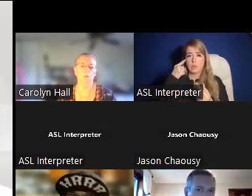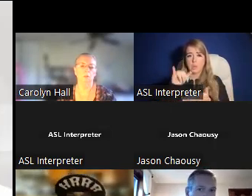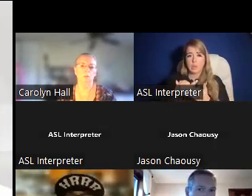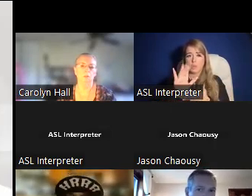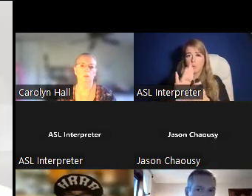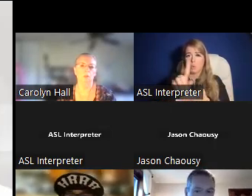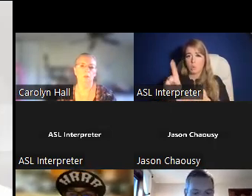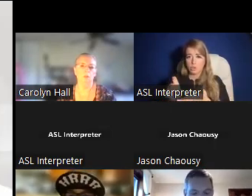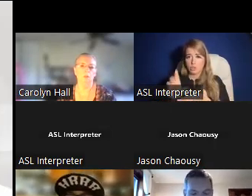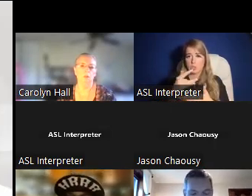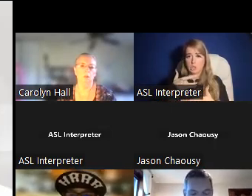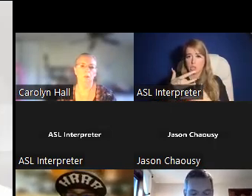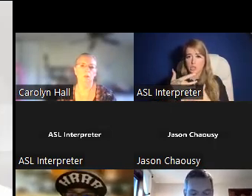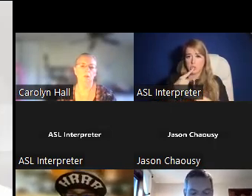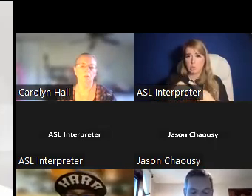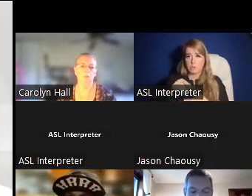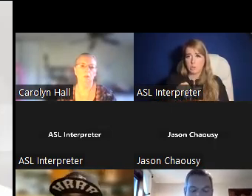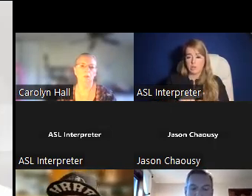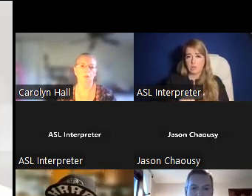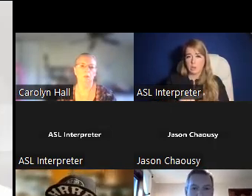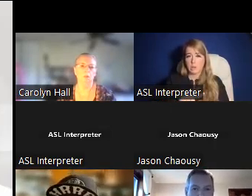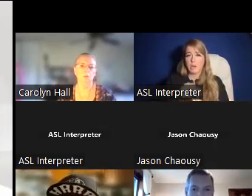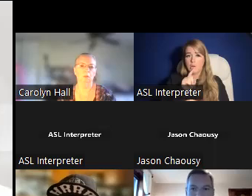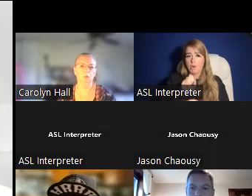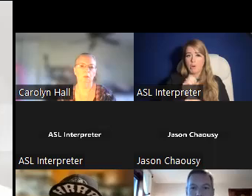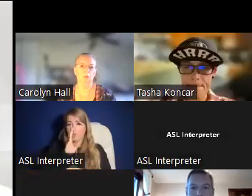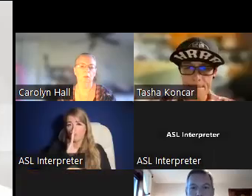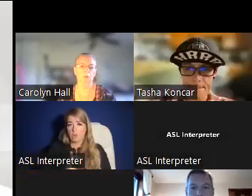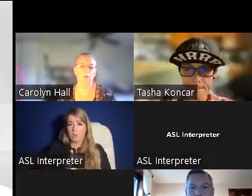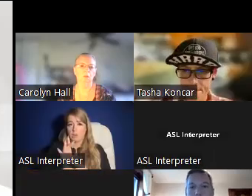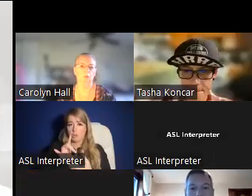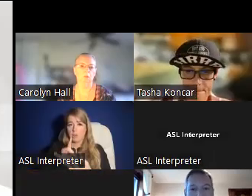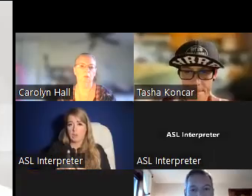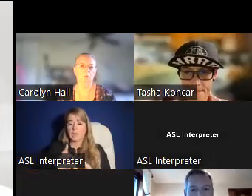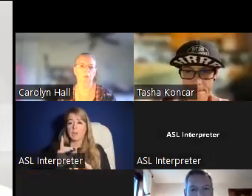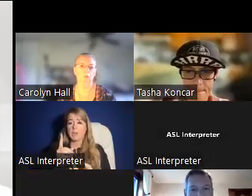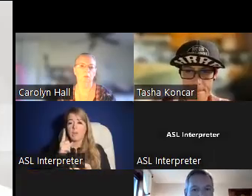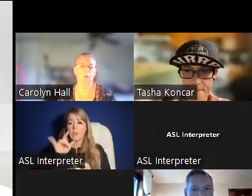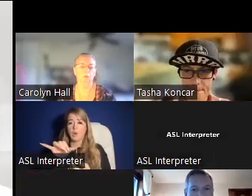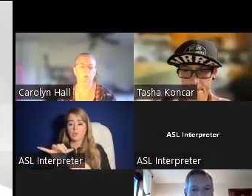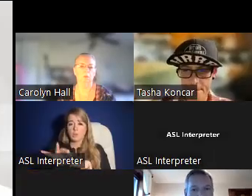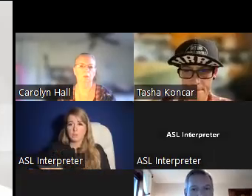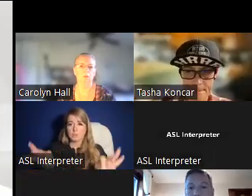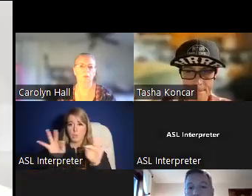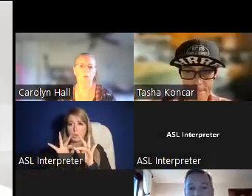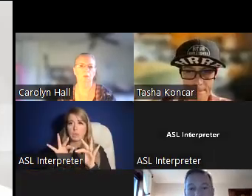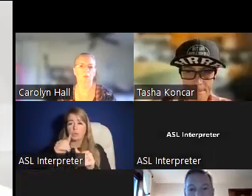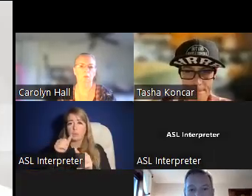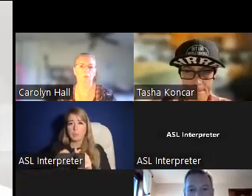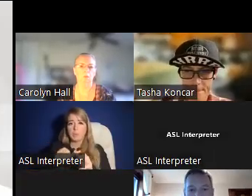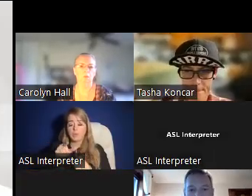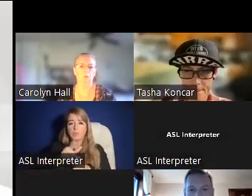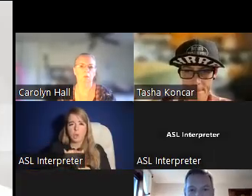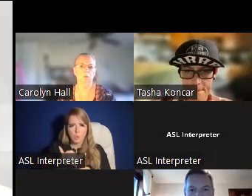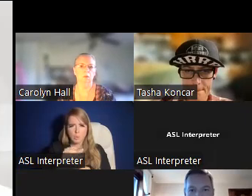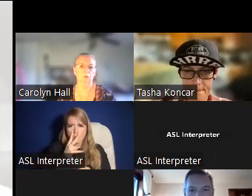questions and your concerns about that are directly on point. I think you've also touched. Oh, it looks like you